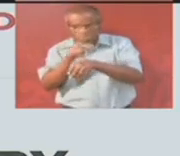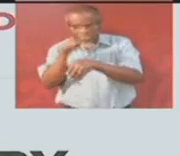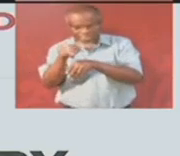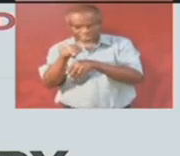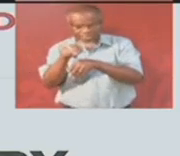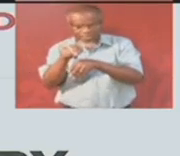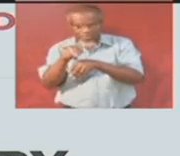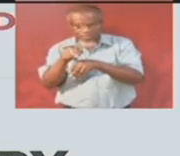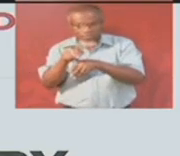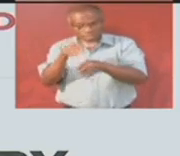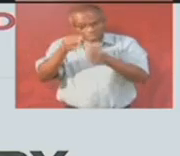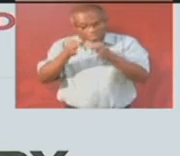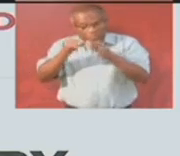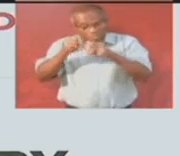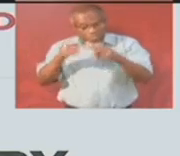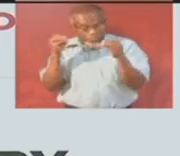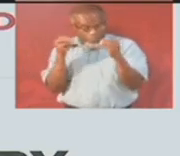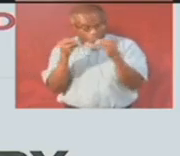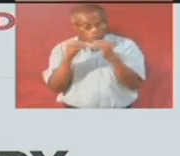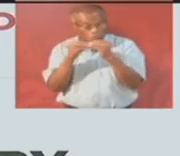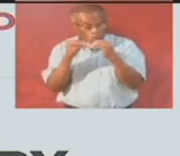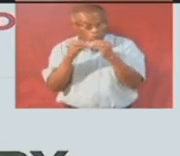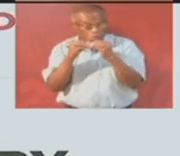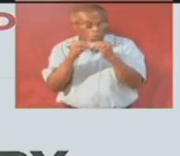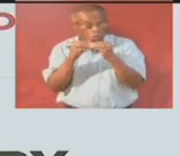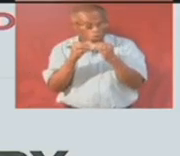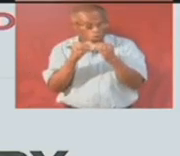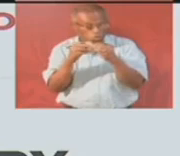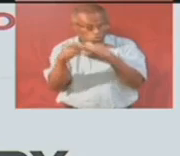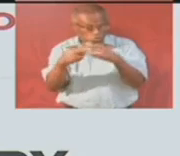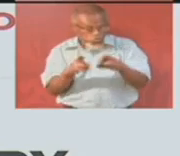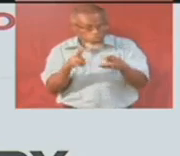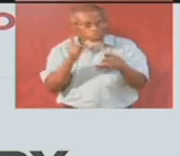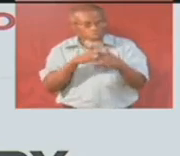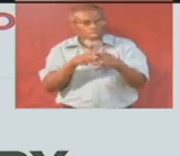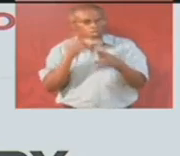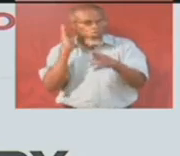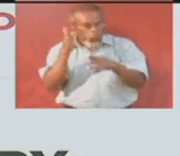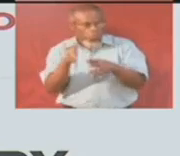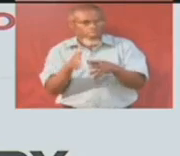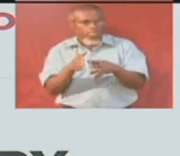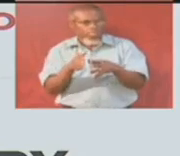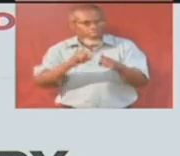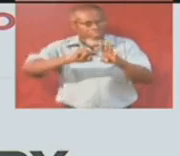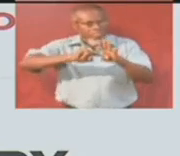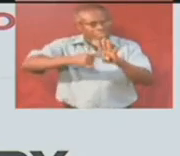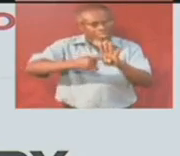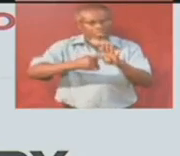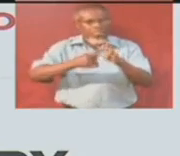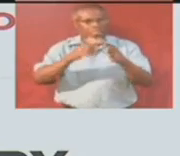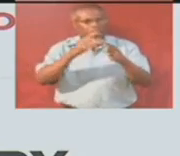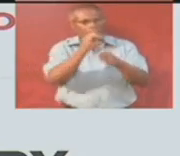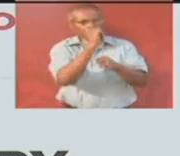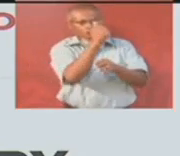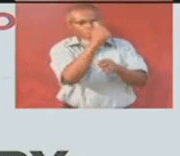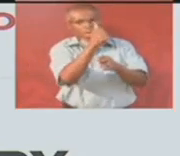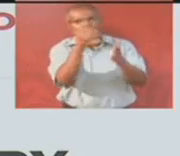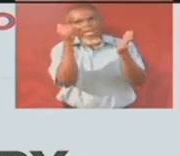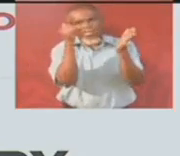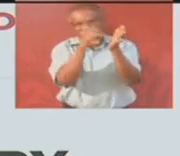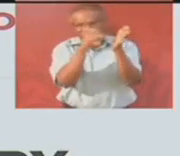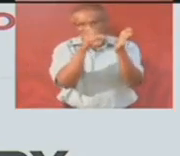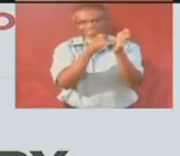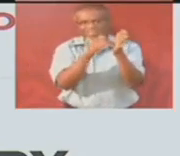capacity, then we take back AREMA. You would recall we released AREMA